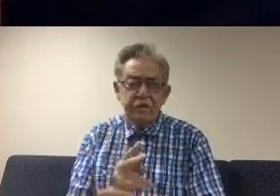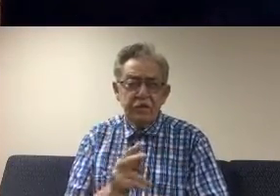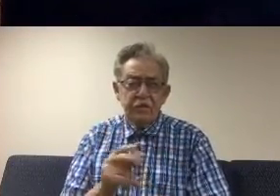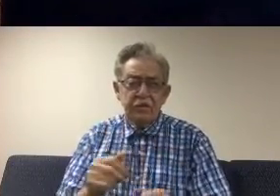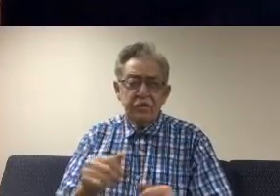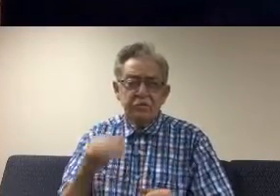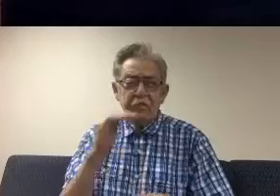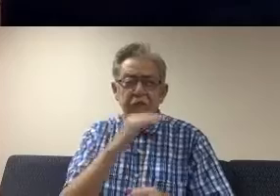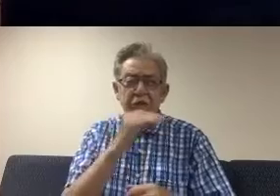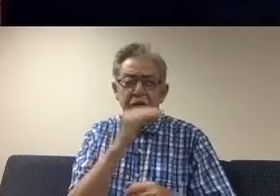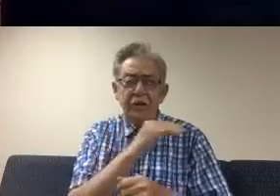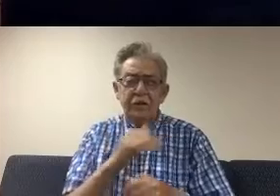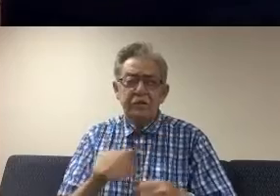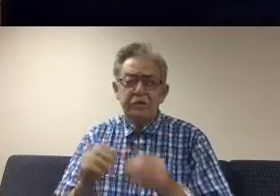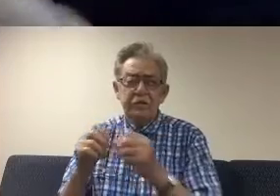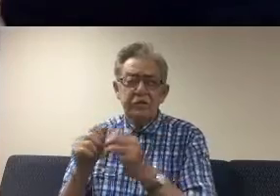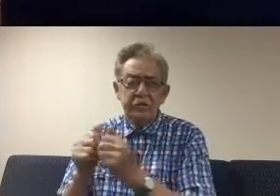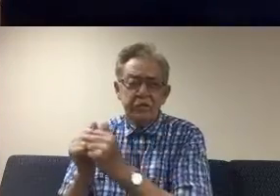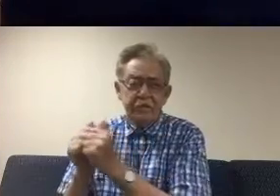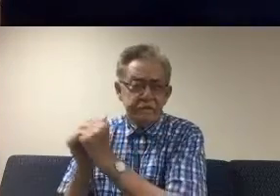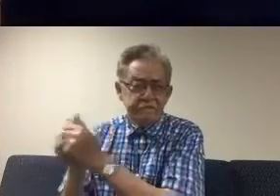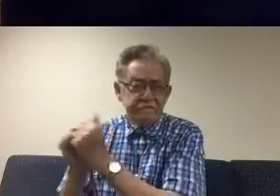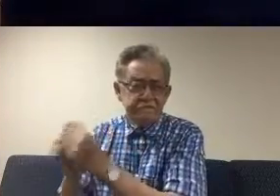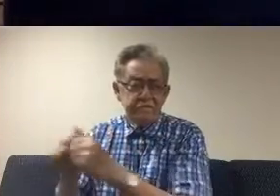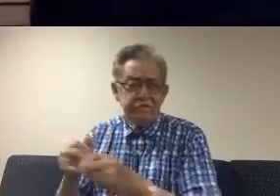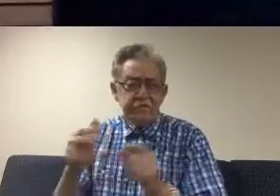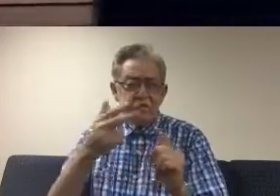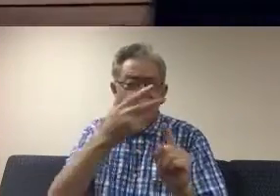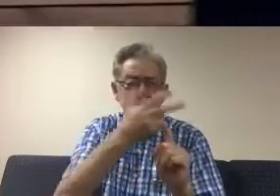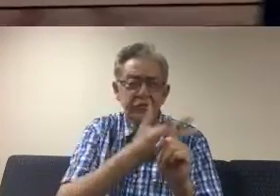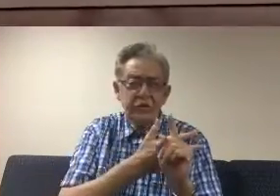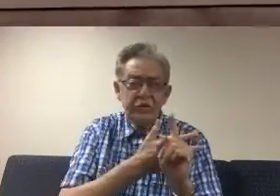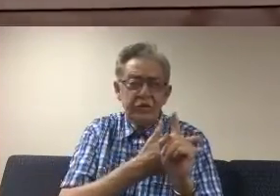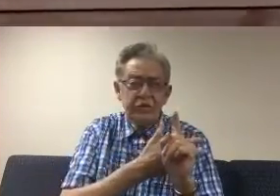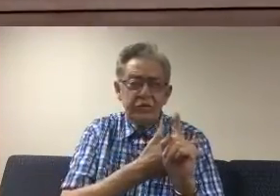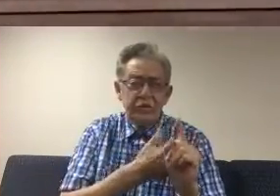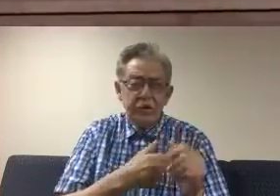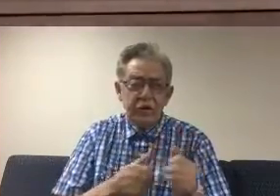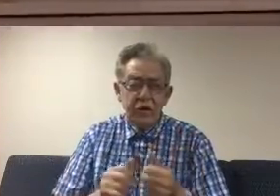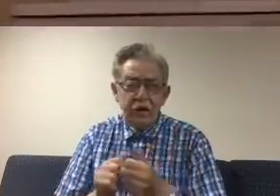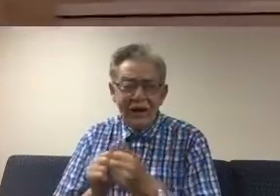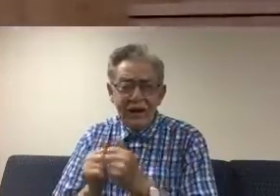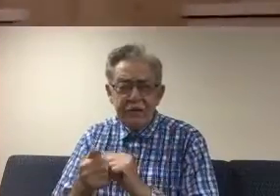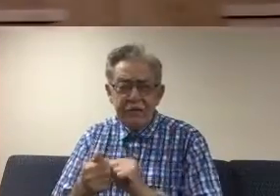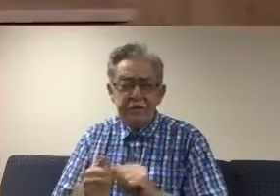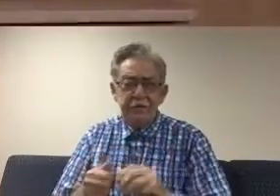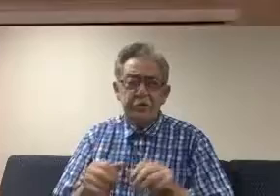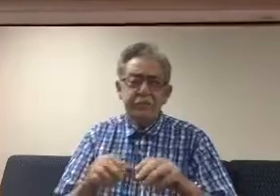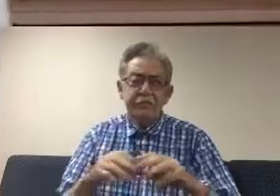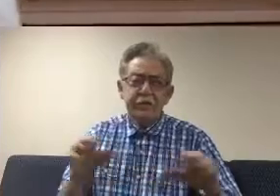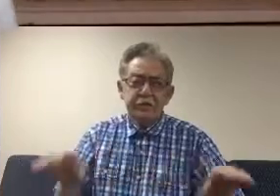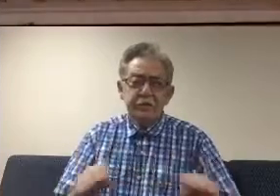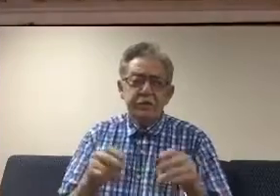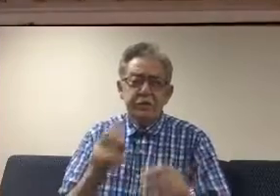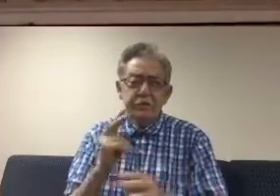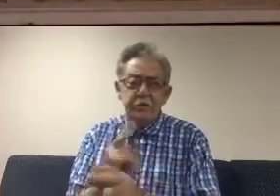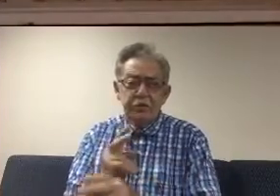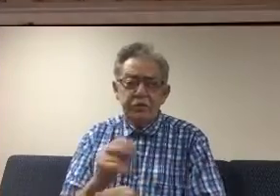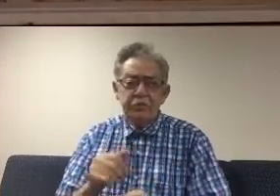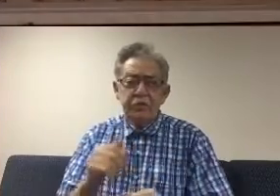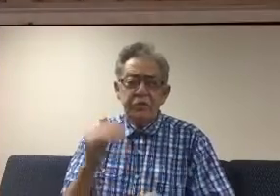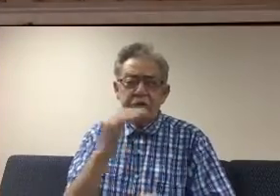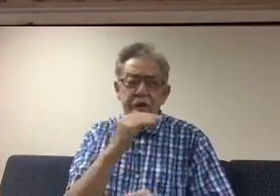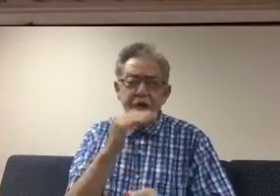How do you expect these 12 ragtag people to keep a lie together for their entire life? To one by one